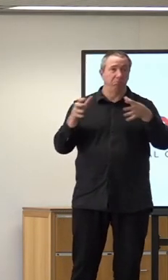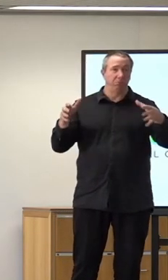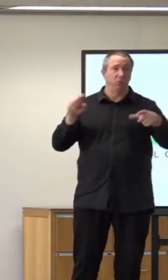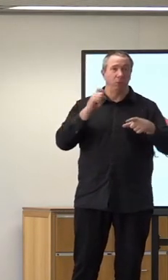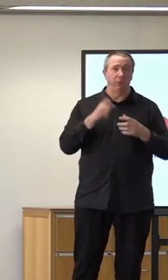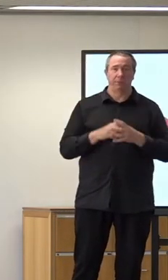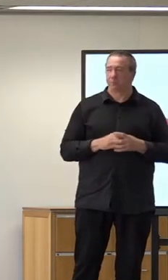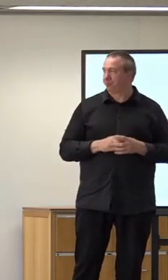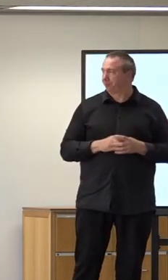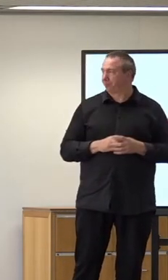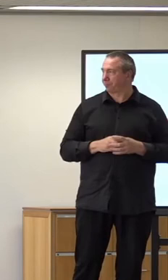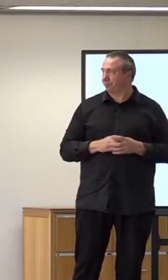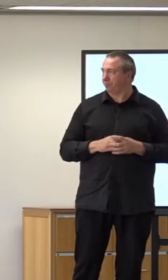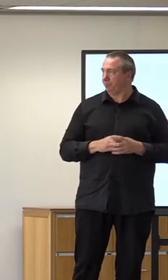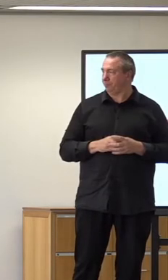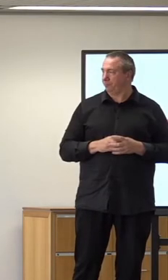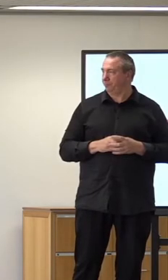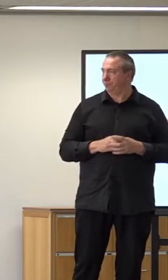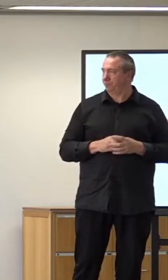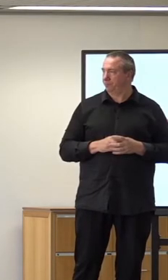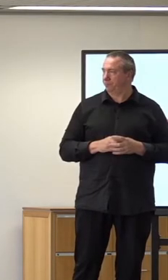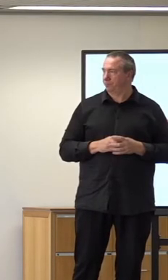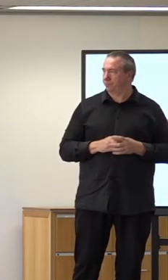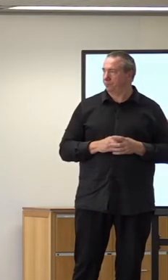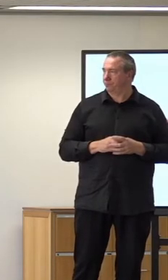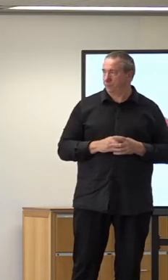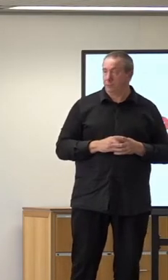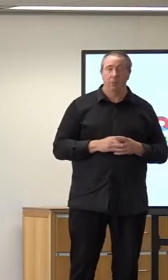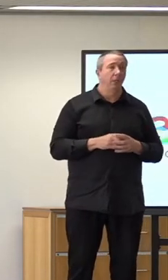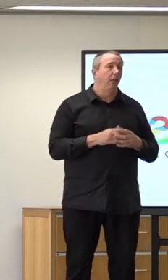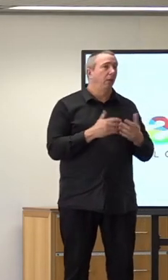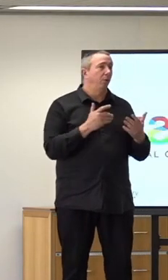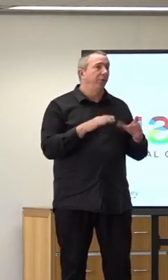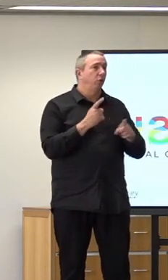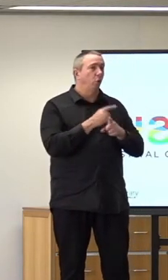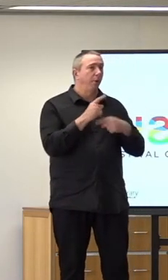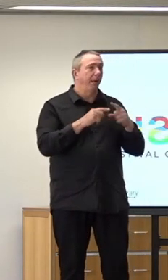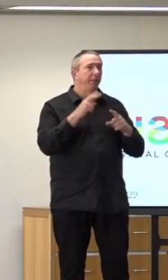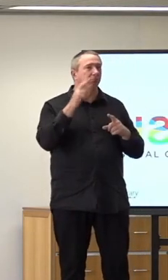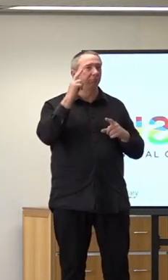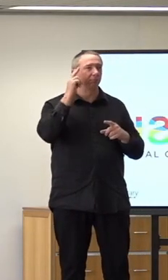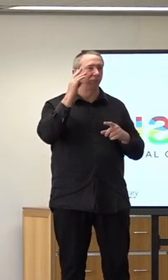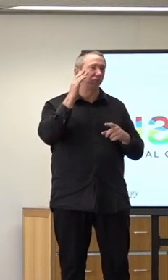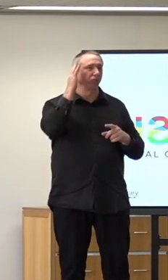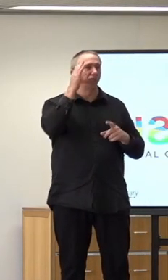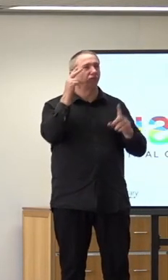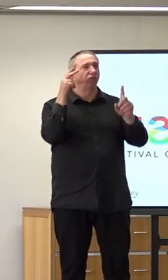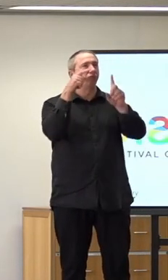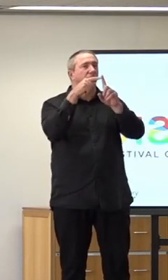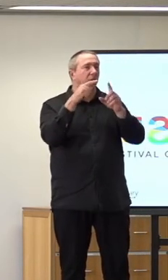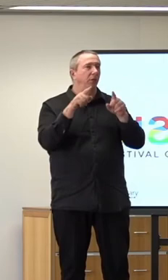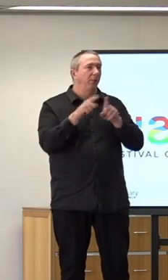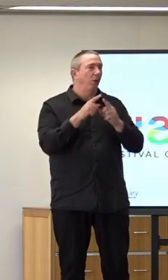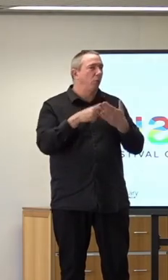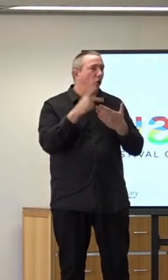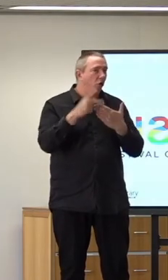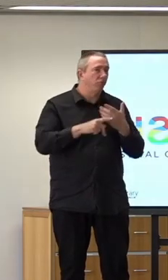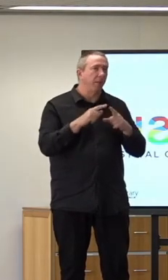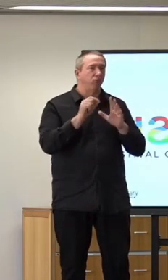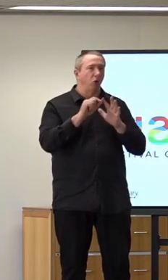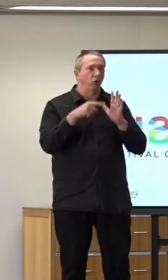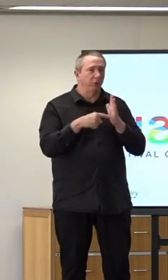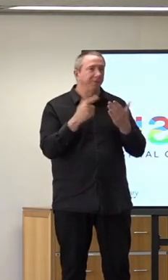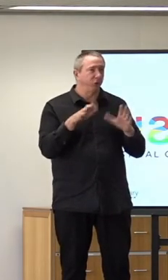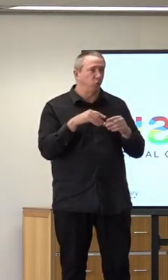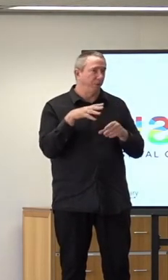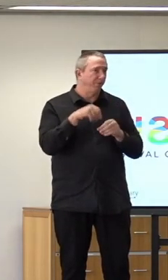Do you guys want to talk about some sort of, you know, we have talked about aspirational strategies, but, you know, things you've been, programs, projects you've been